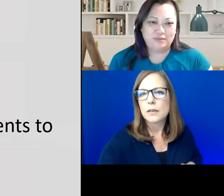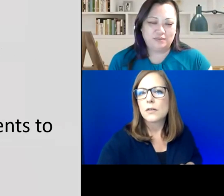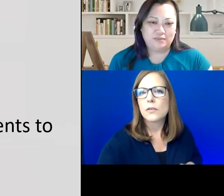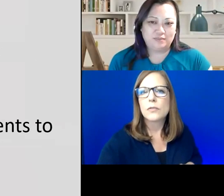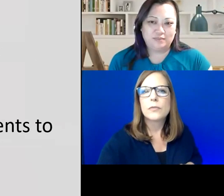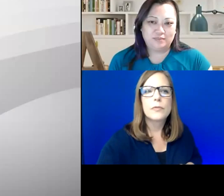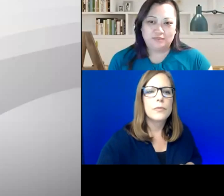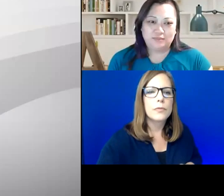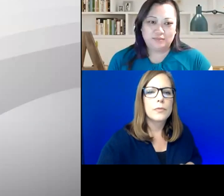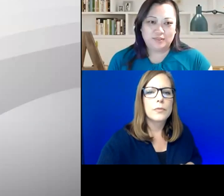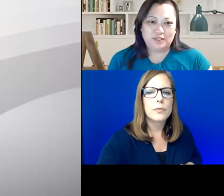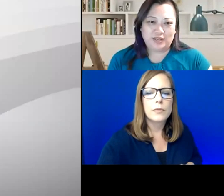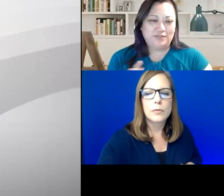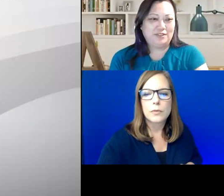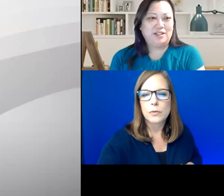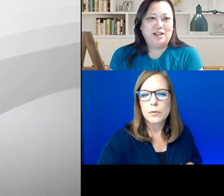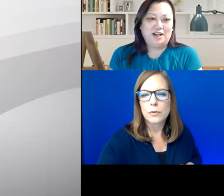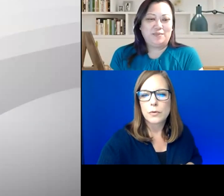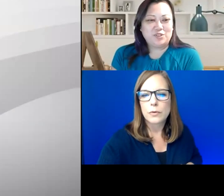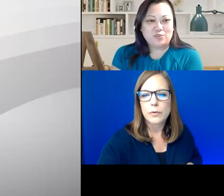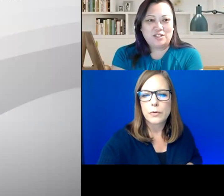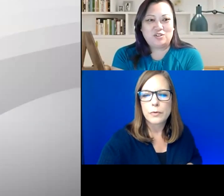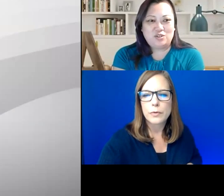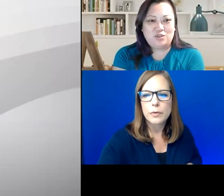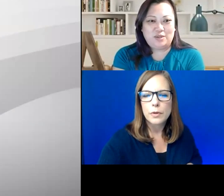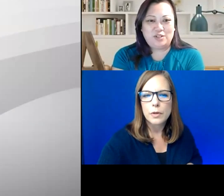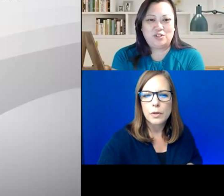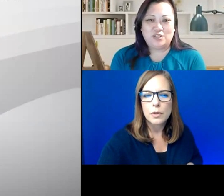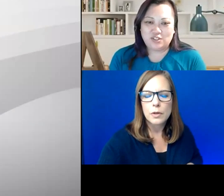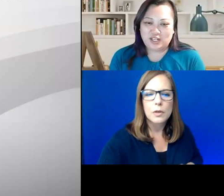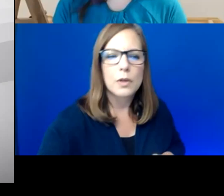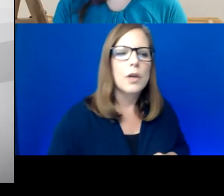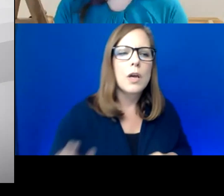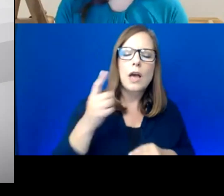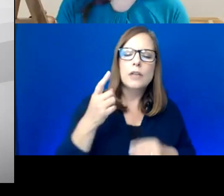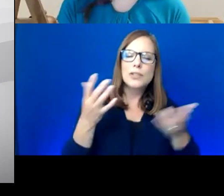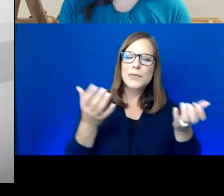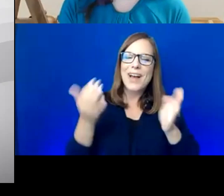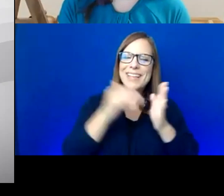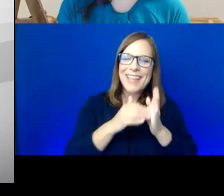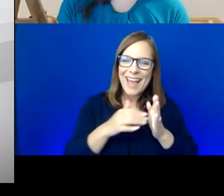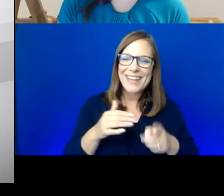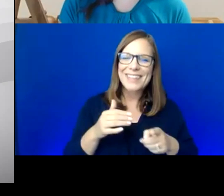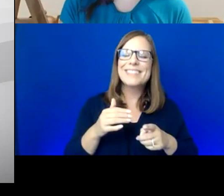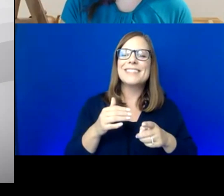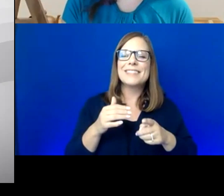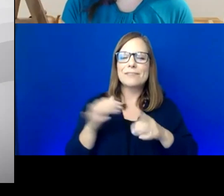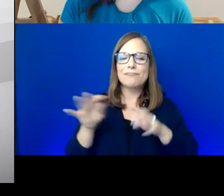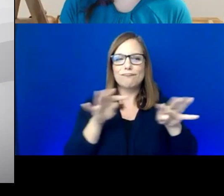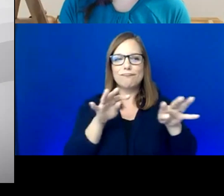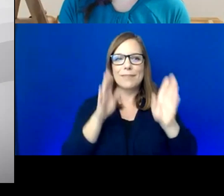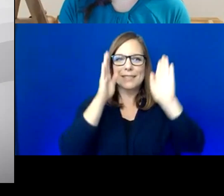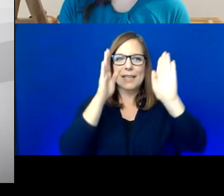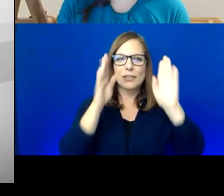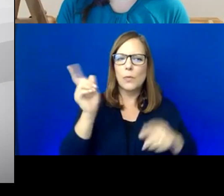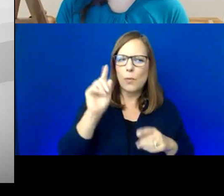down. There we go. Just wanted to bring to your attention again where you can find all of the hubs and spokes information. So